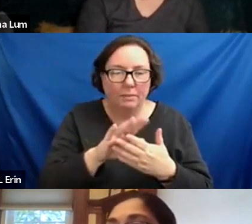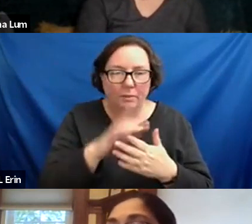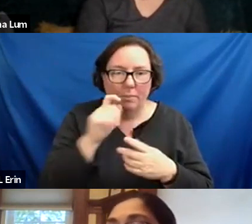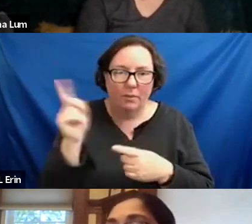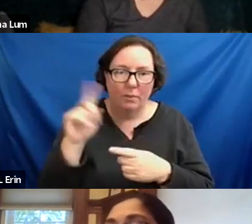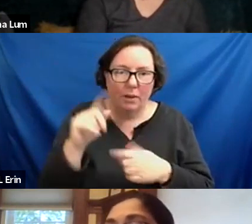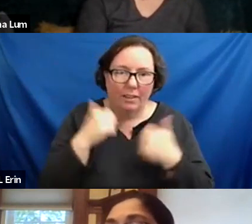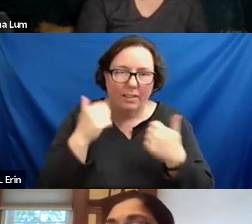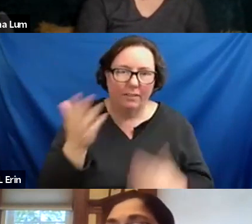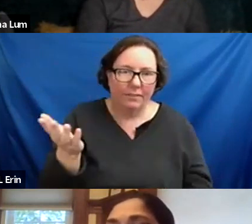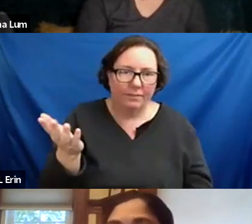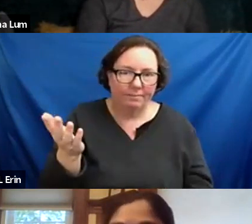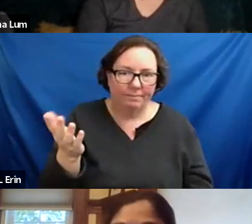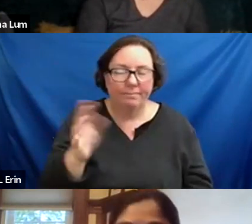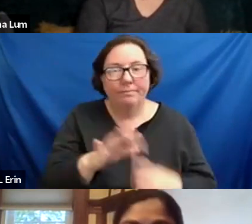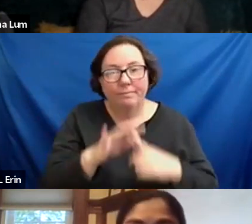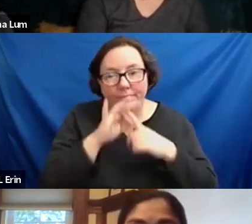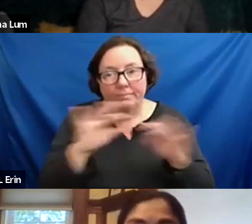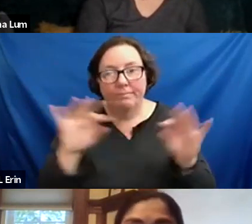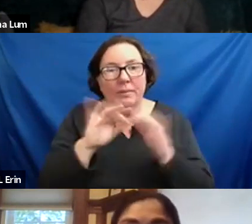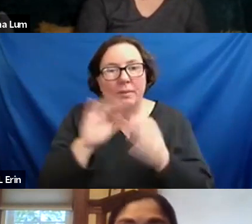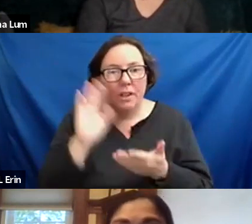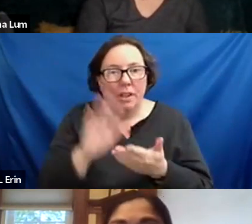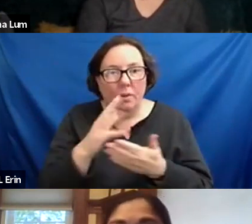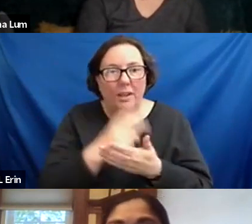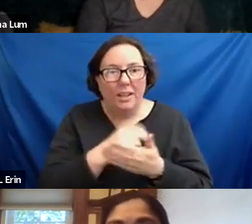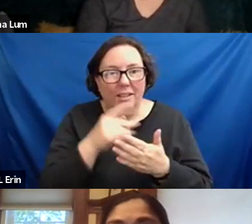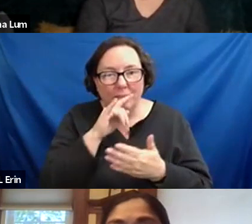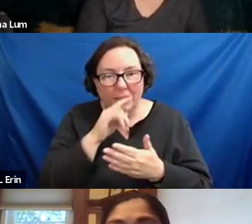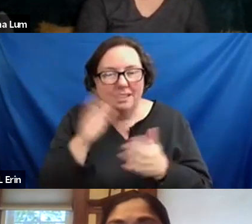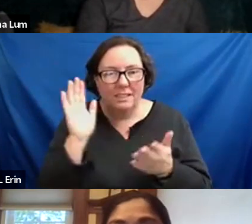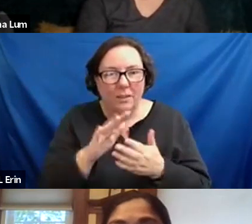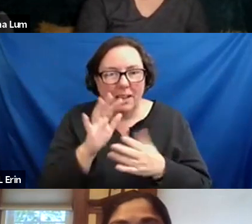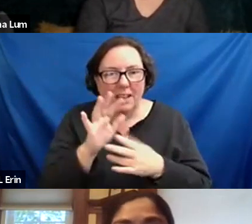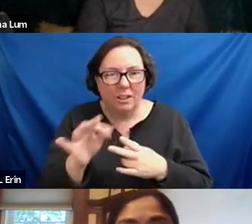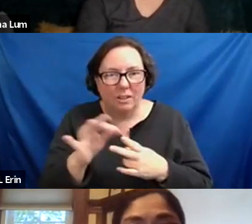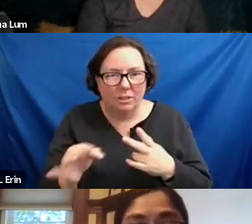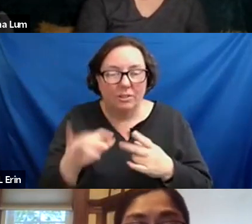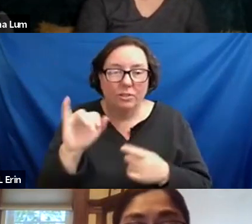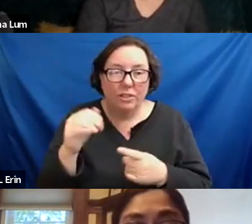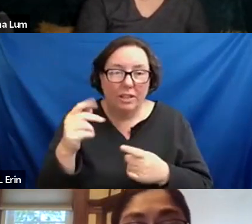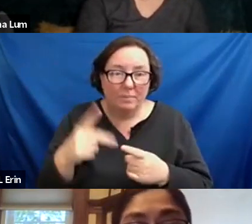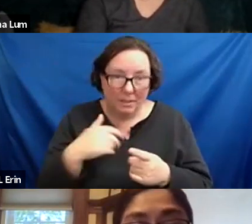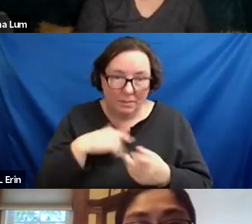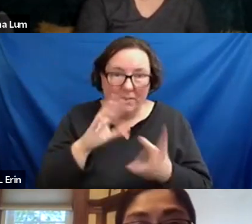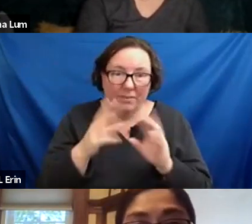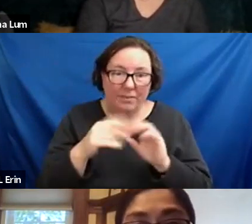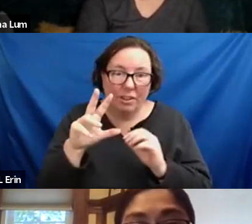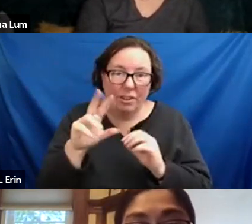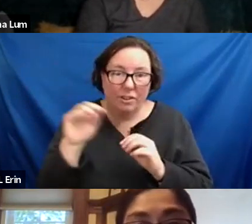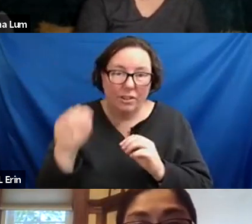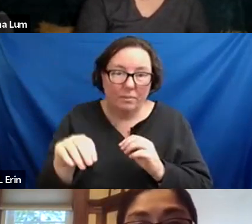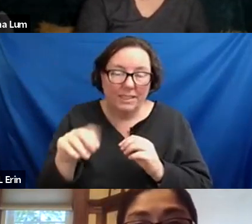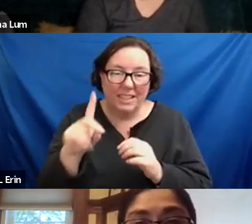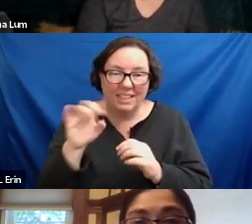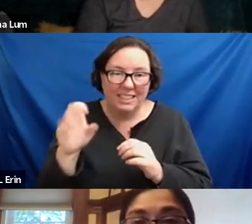where they live. This is especially important for lower income kids who have fewer options. In Jamaica Plain, we have 30% deed